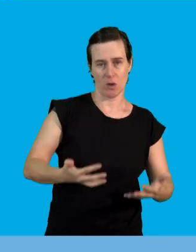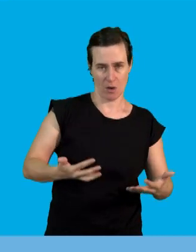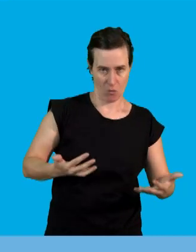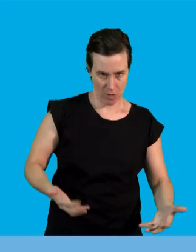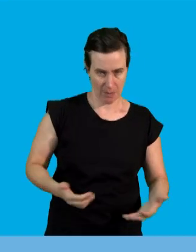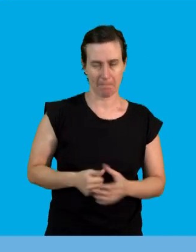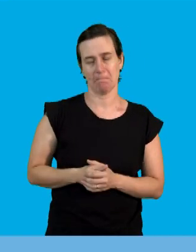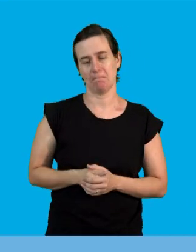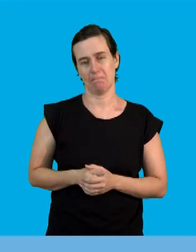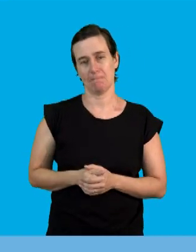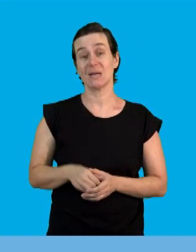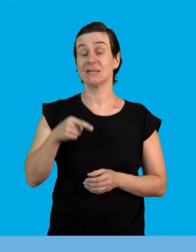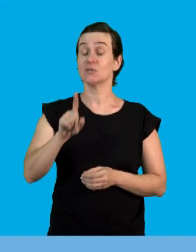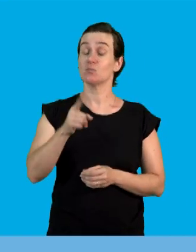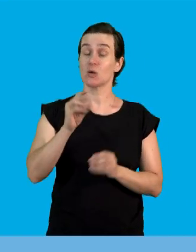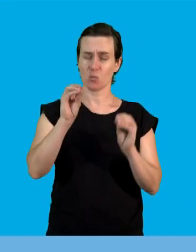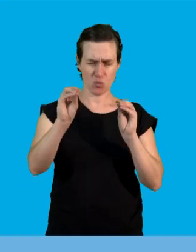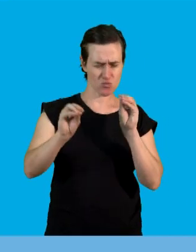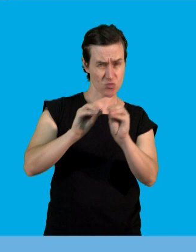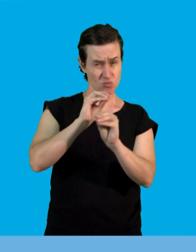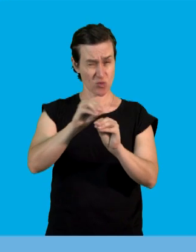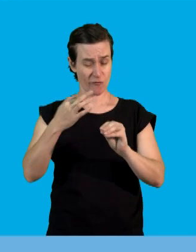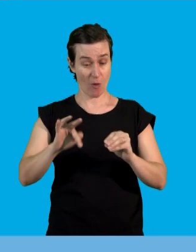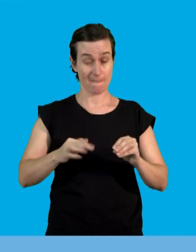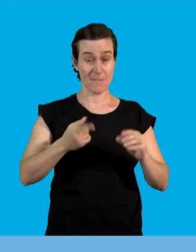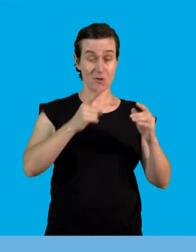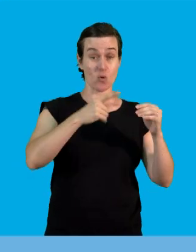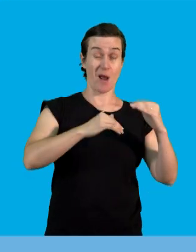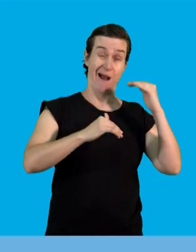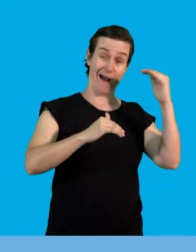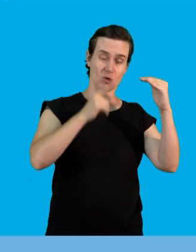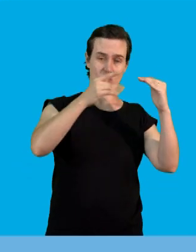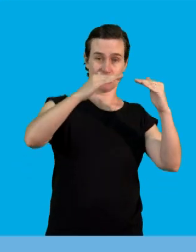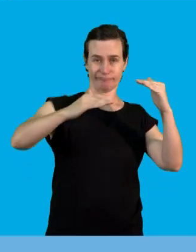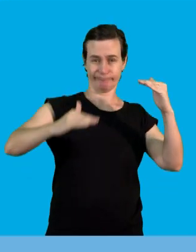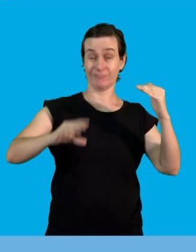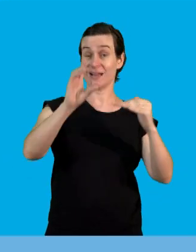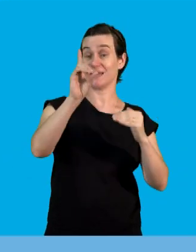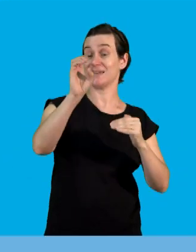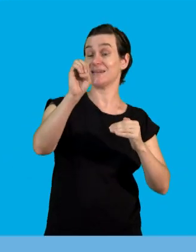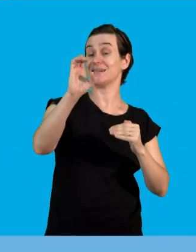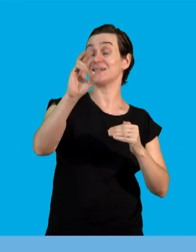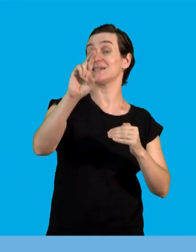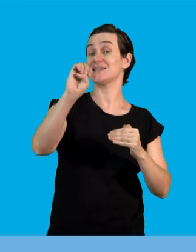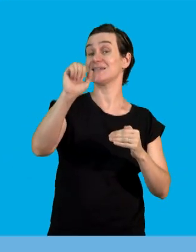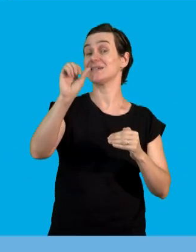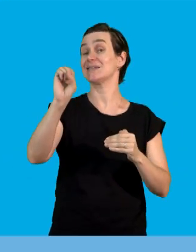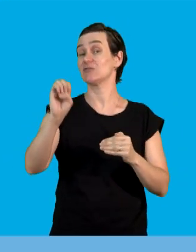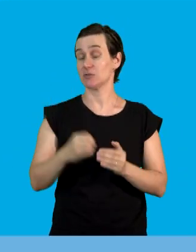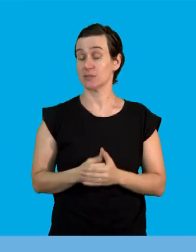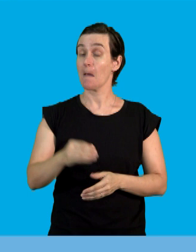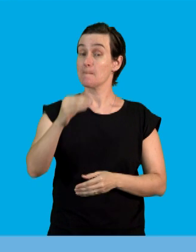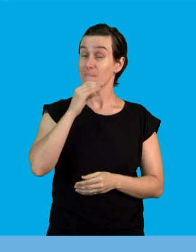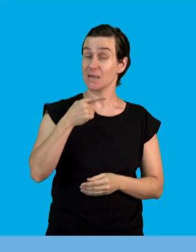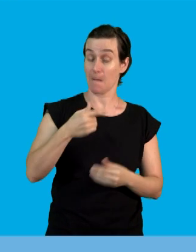weaker. So the question says, arrange the following states of matter in terms of decreasing intermolecular forces. So we know that moving